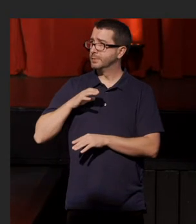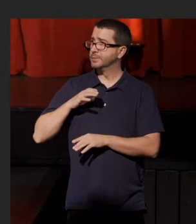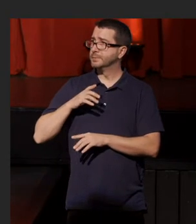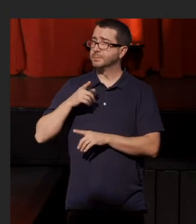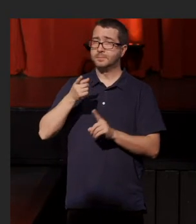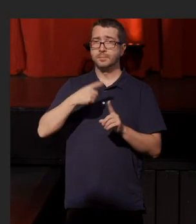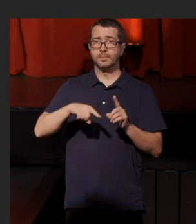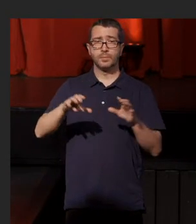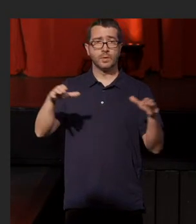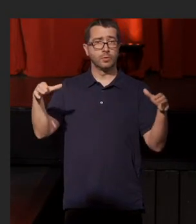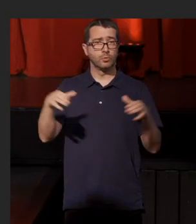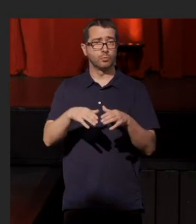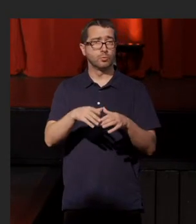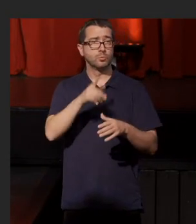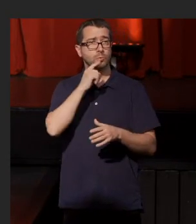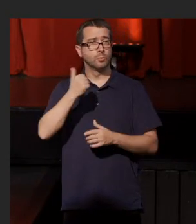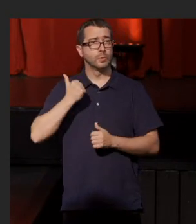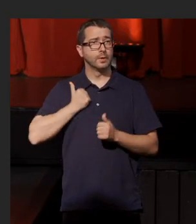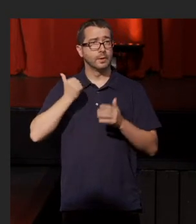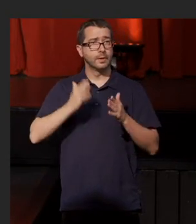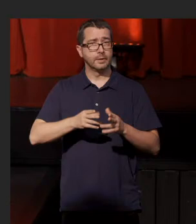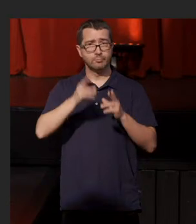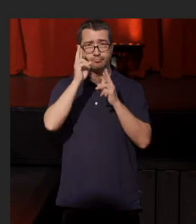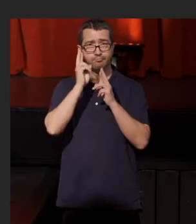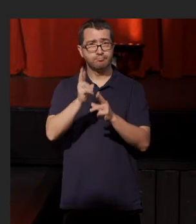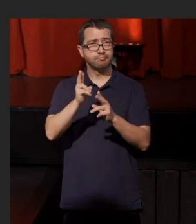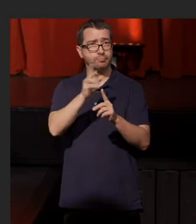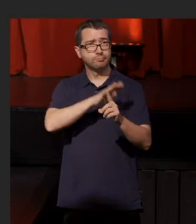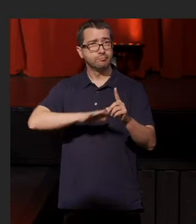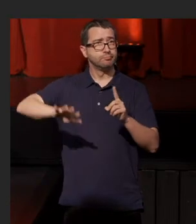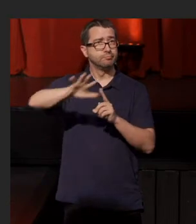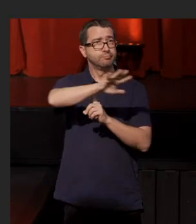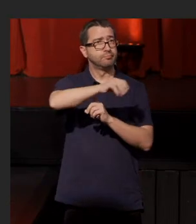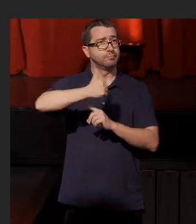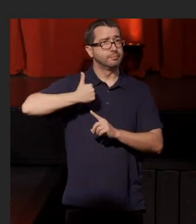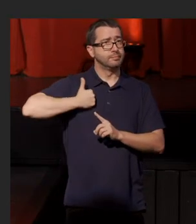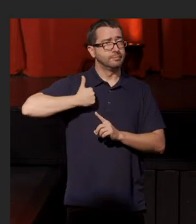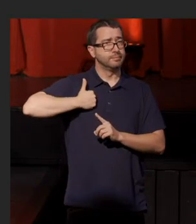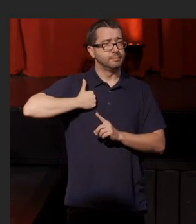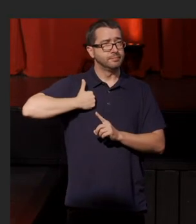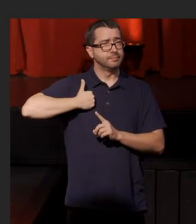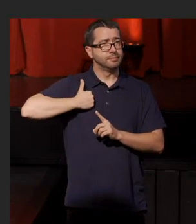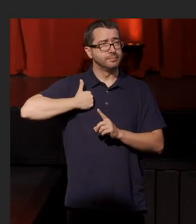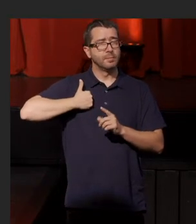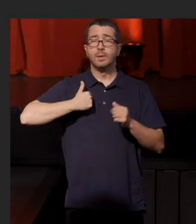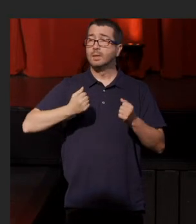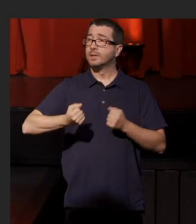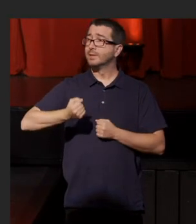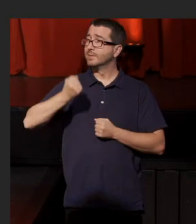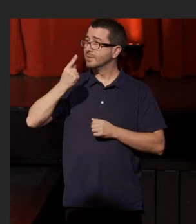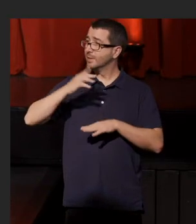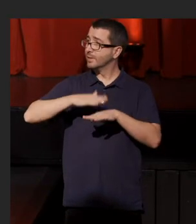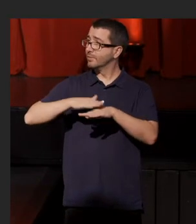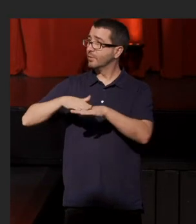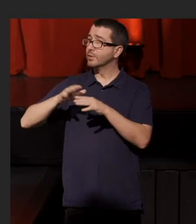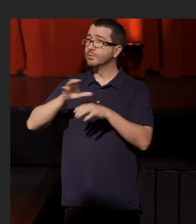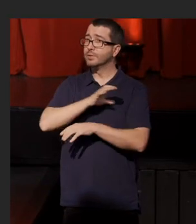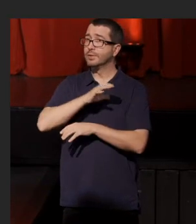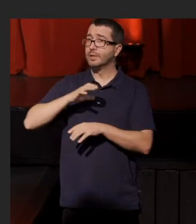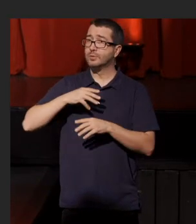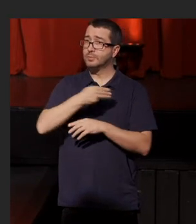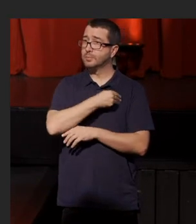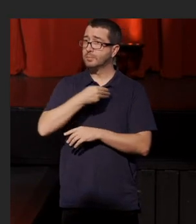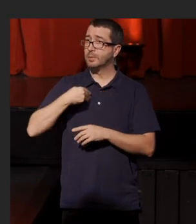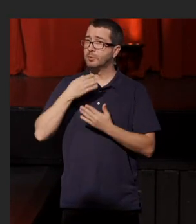group of respected Canadians from across the country. And in fact, some members of the Advisory Council are here this